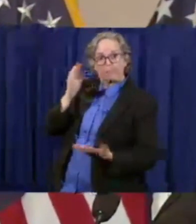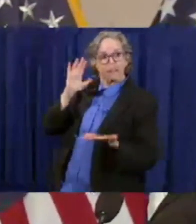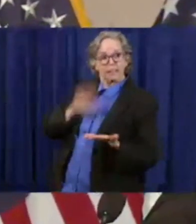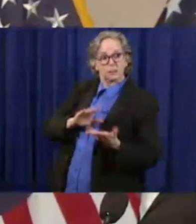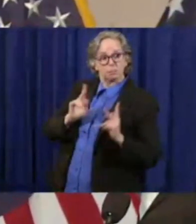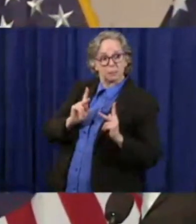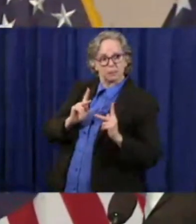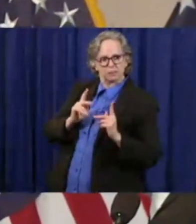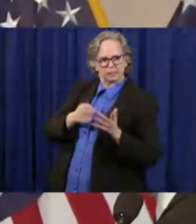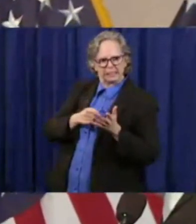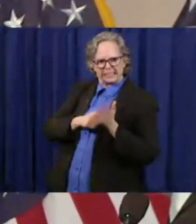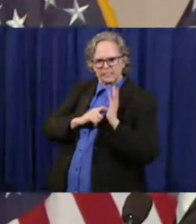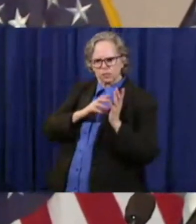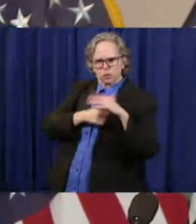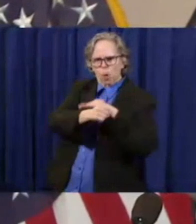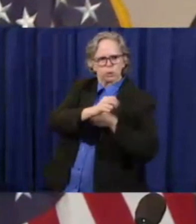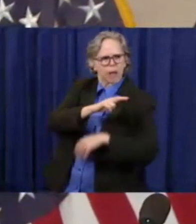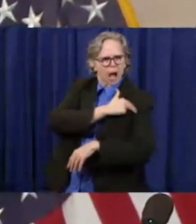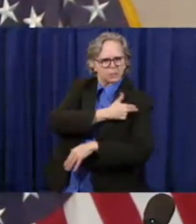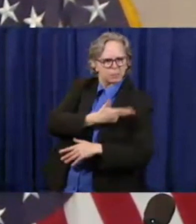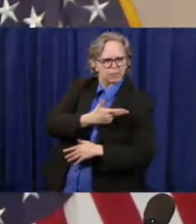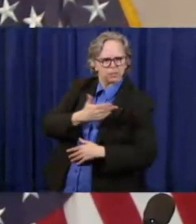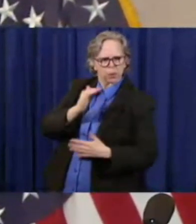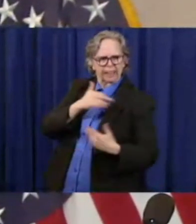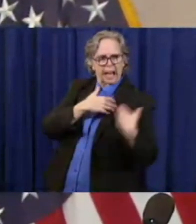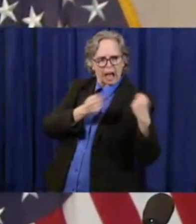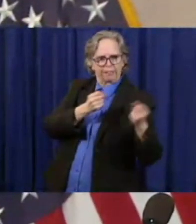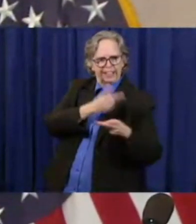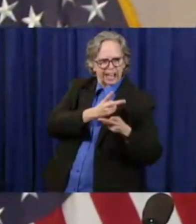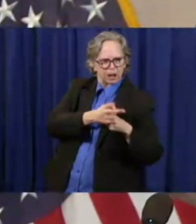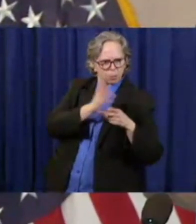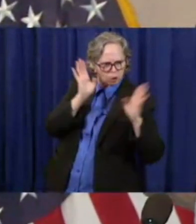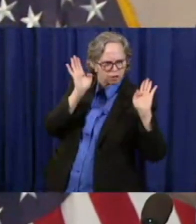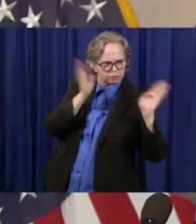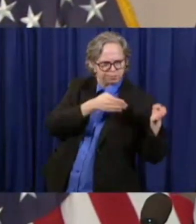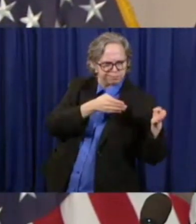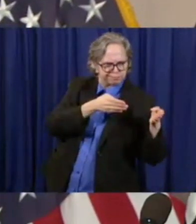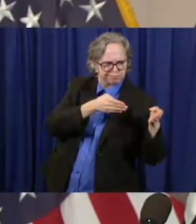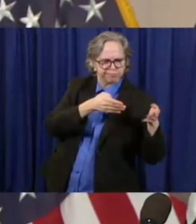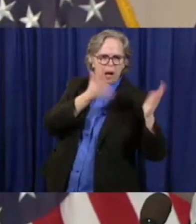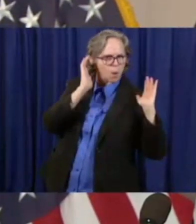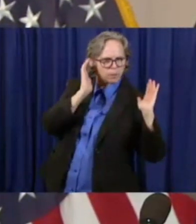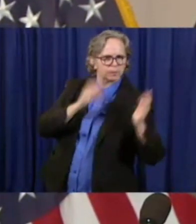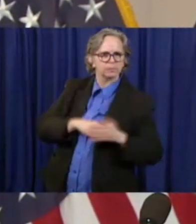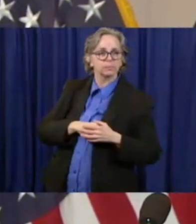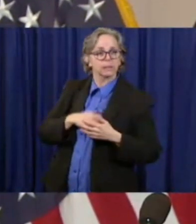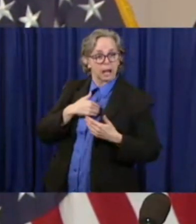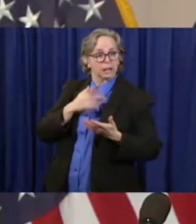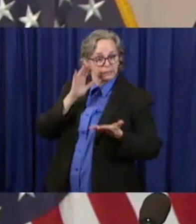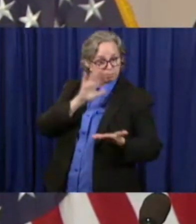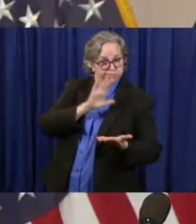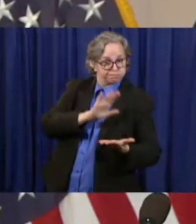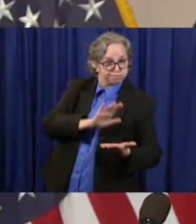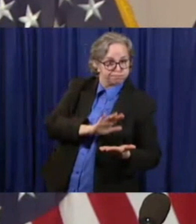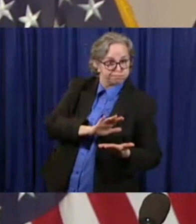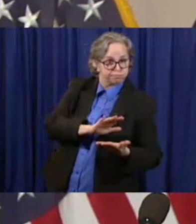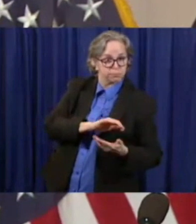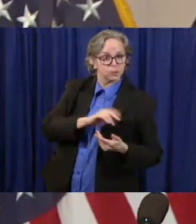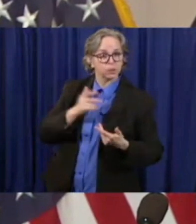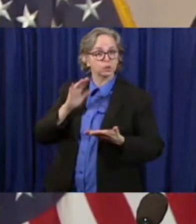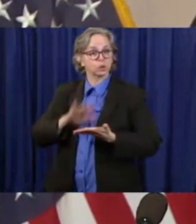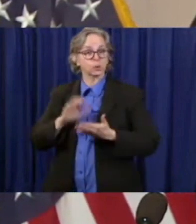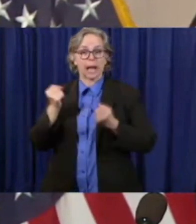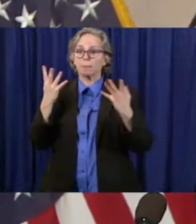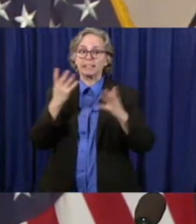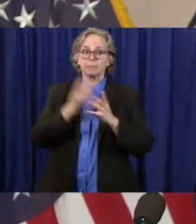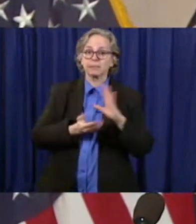hospital and so our healthcare workers are not overworked, and so we can flatten the curve to reduce the amount of deaths due to the corona, and so we can